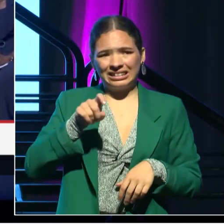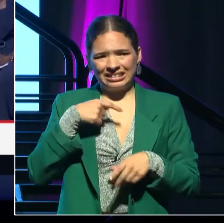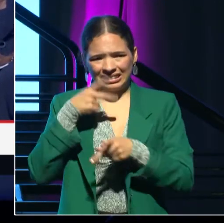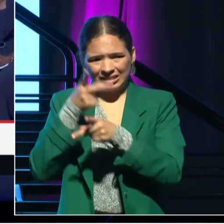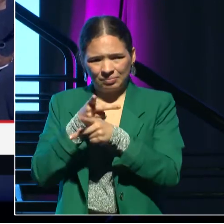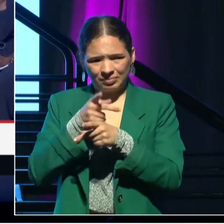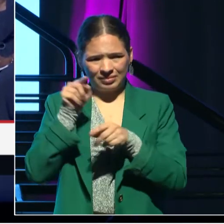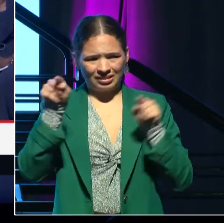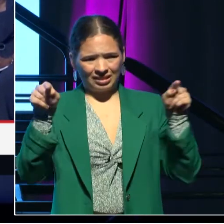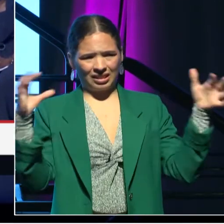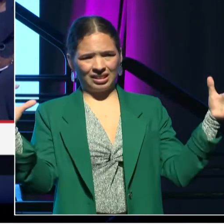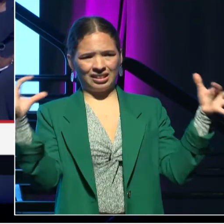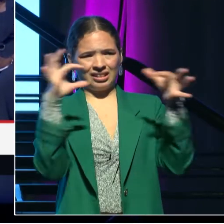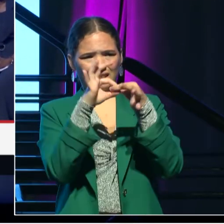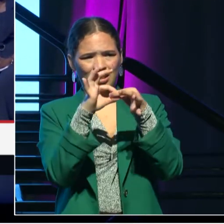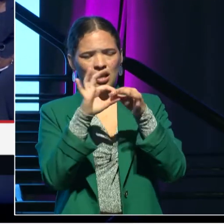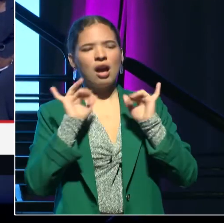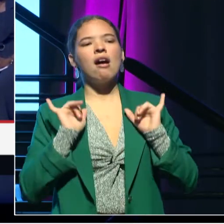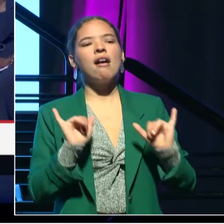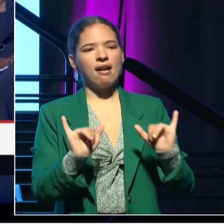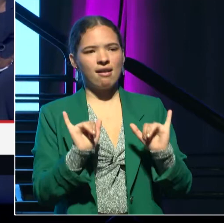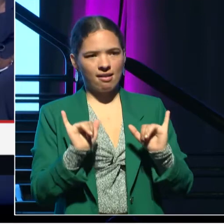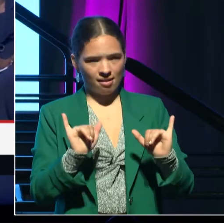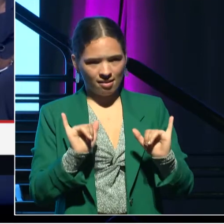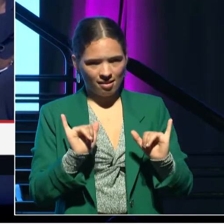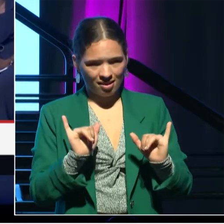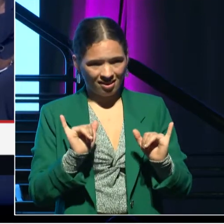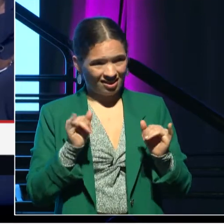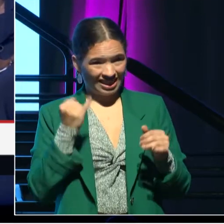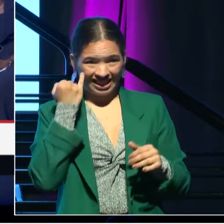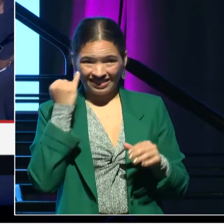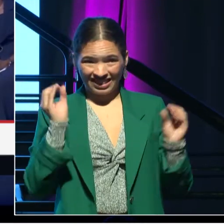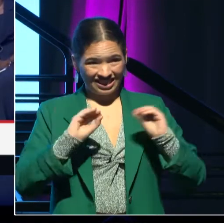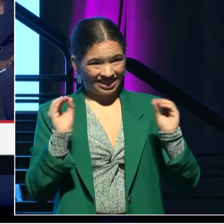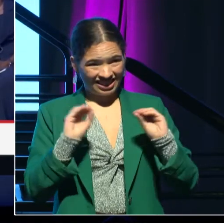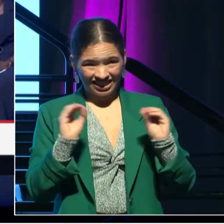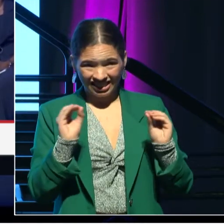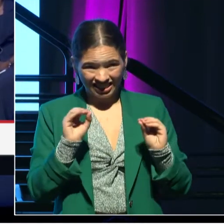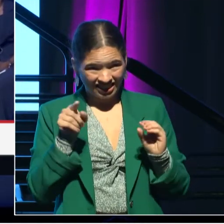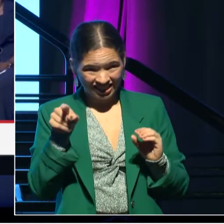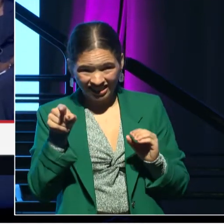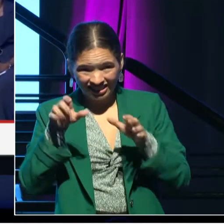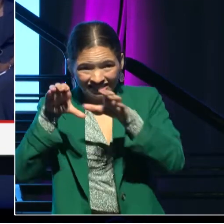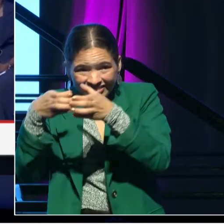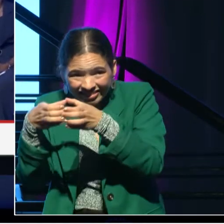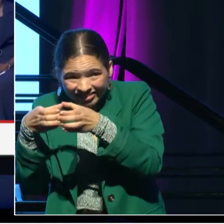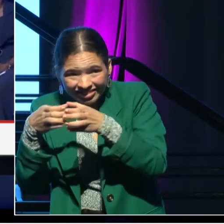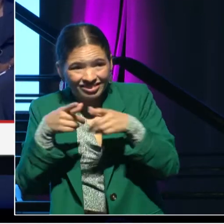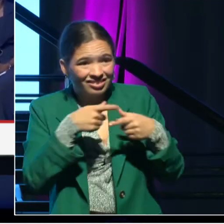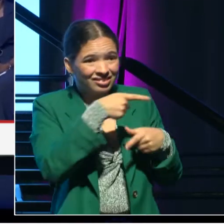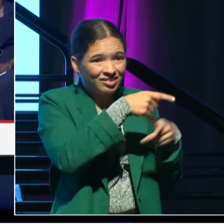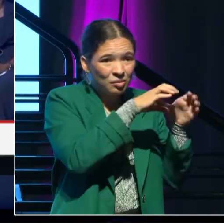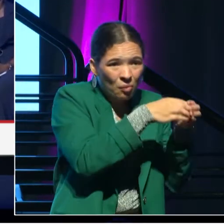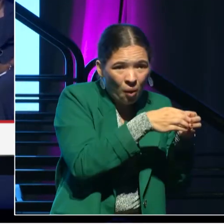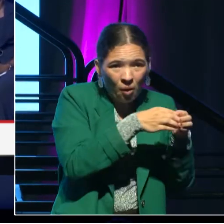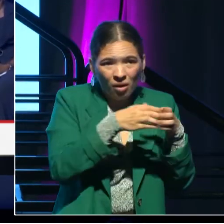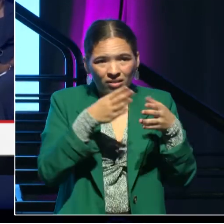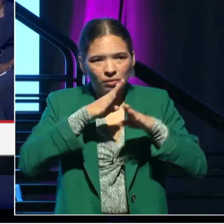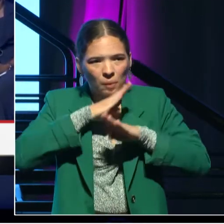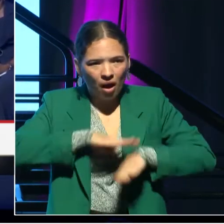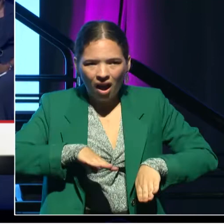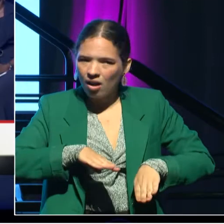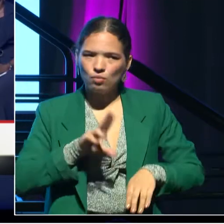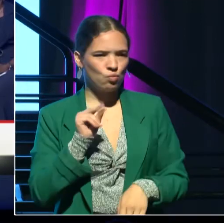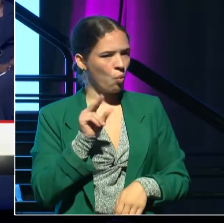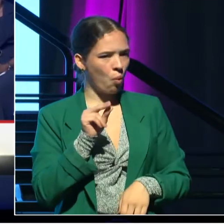these issues are issues that we deal with in silos, correct? You just discussed, Congresswoman, that this is related